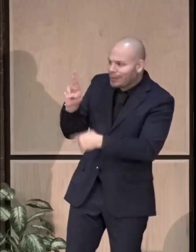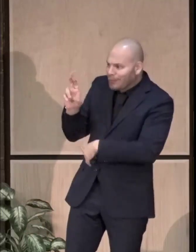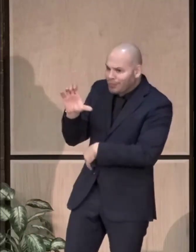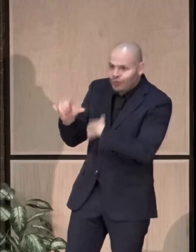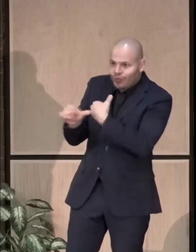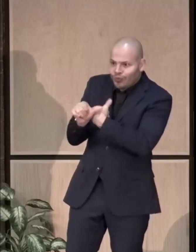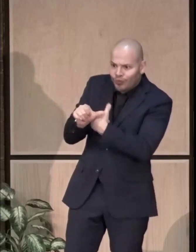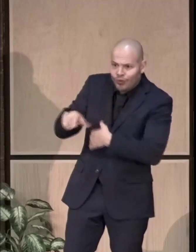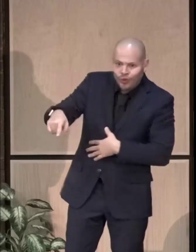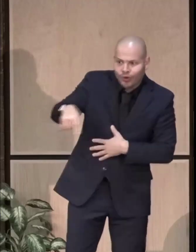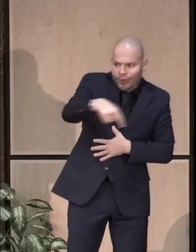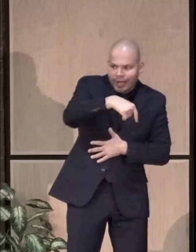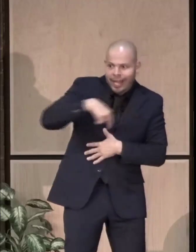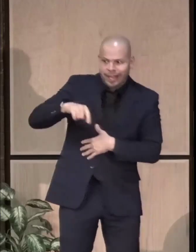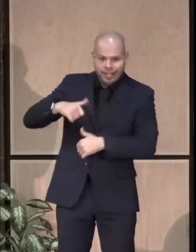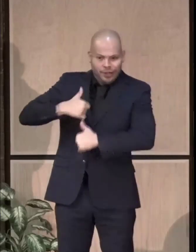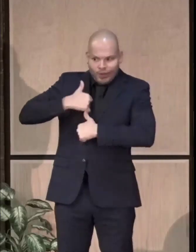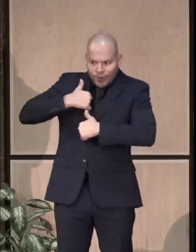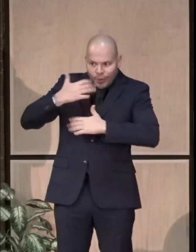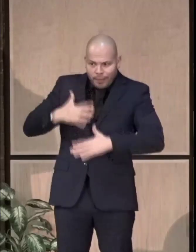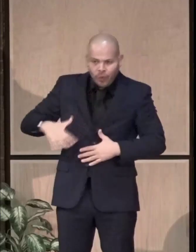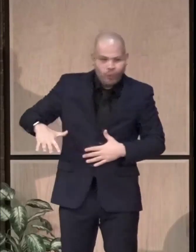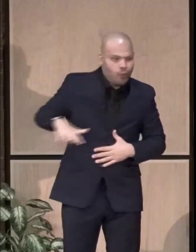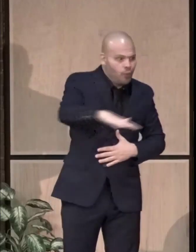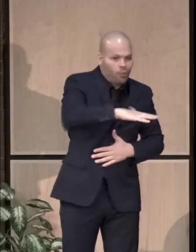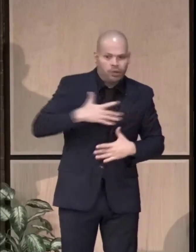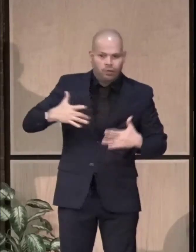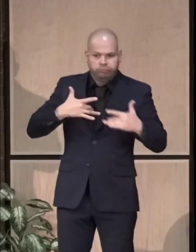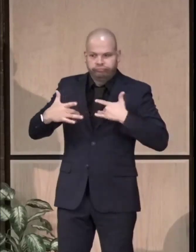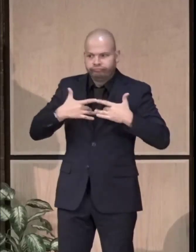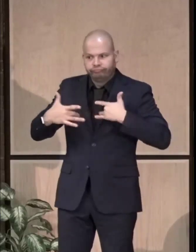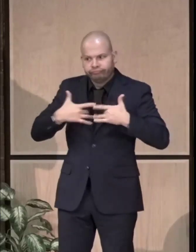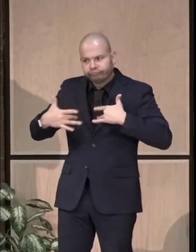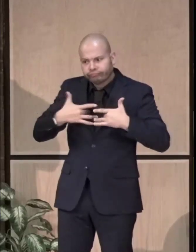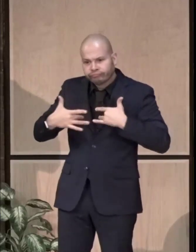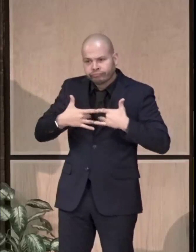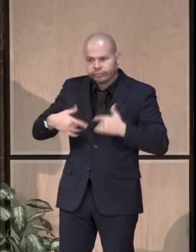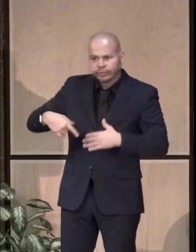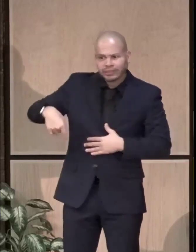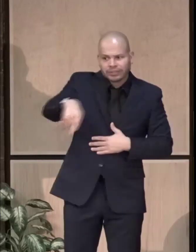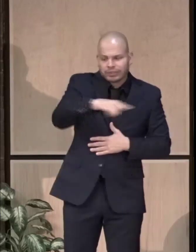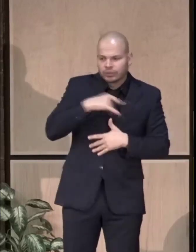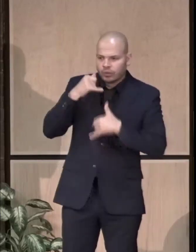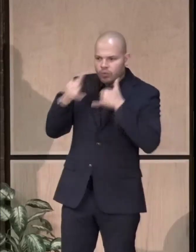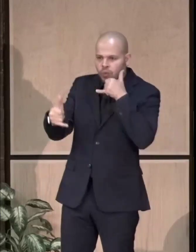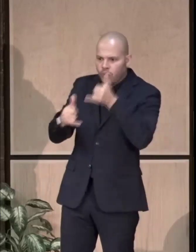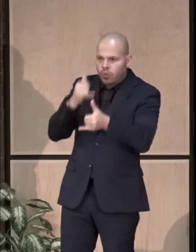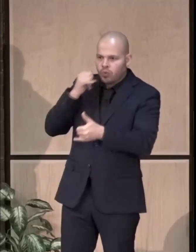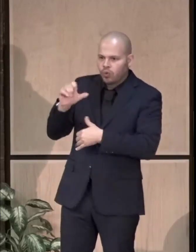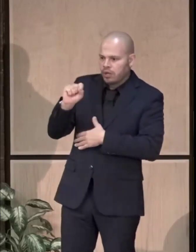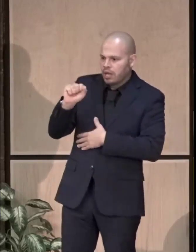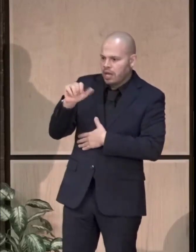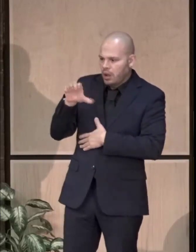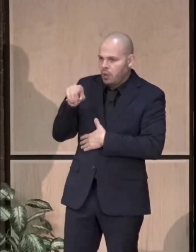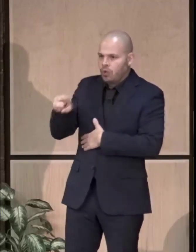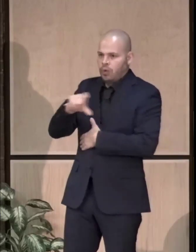calling Saco PD, making sure that they had this information. Saco PD dispatched at least two police officers